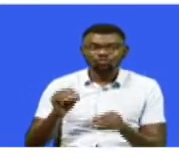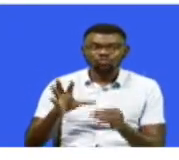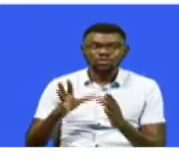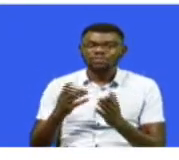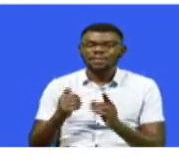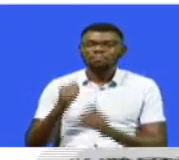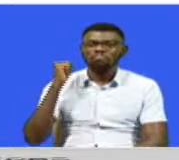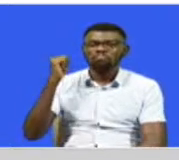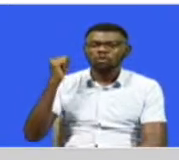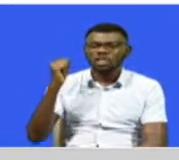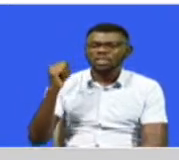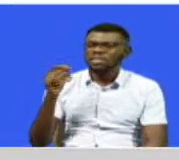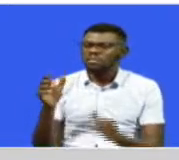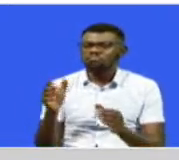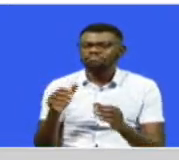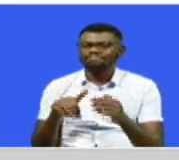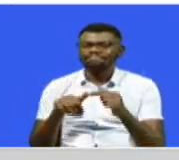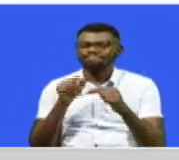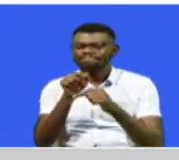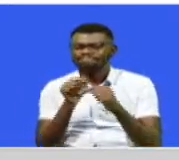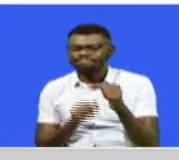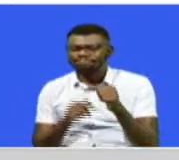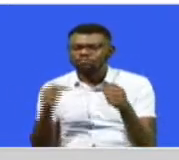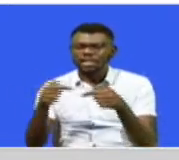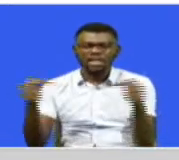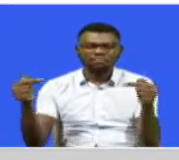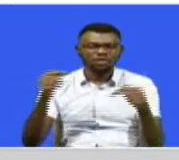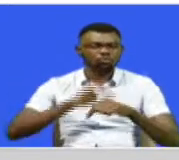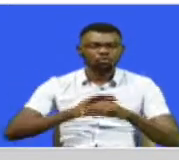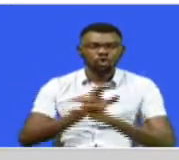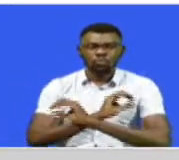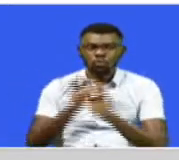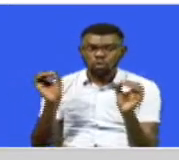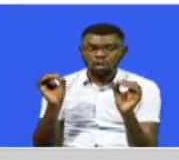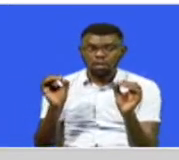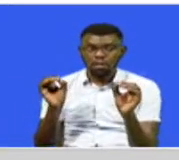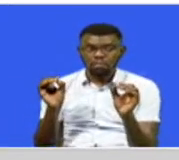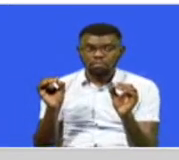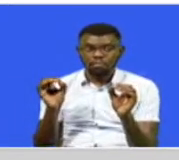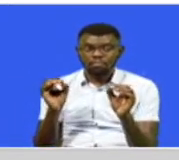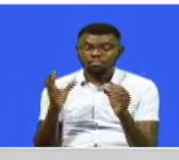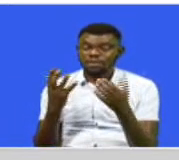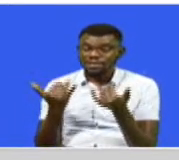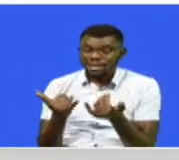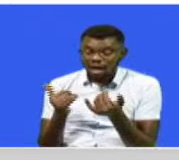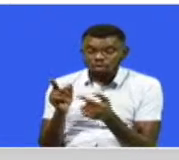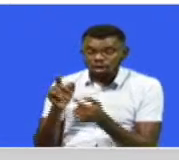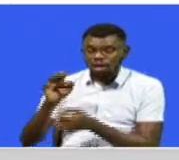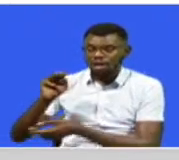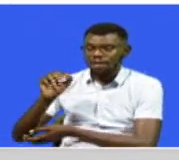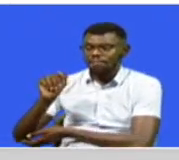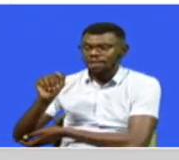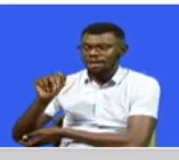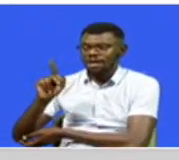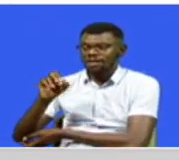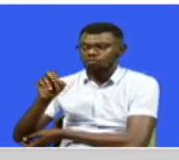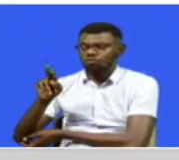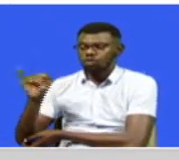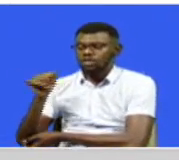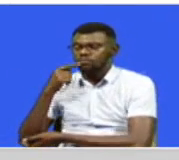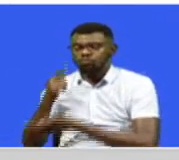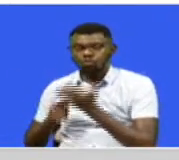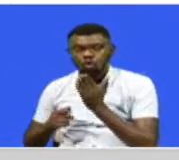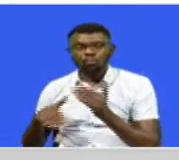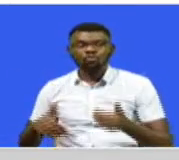divisive politics and violence. NCIC Commissioner Dr. Danvas Makori says the youth have the ability to reshape the